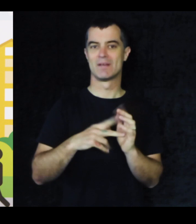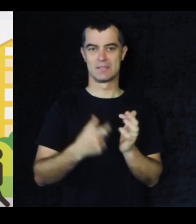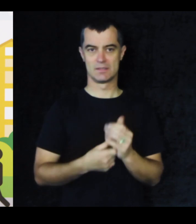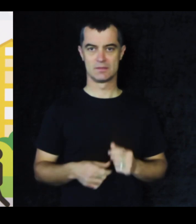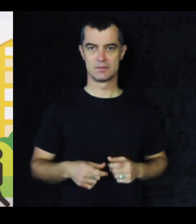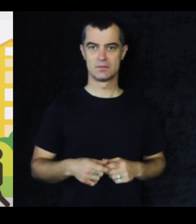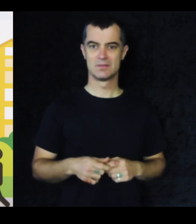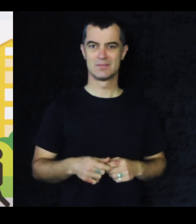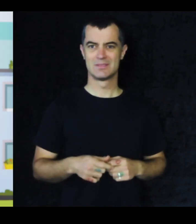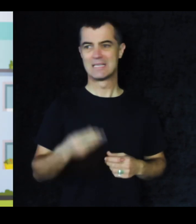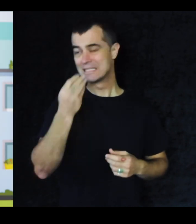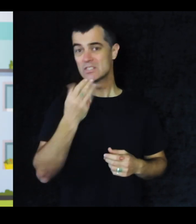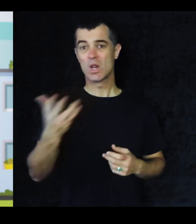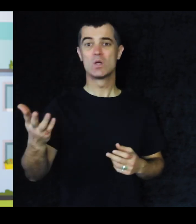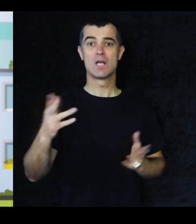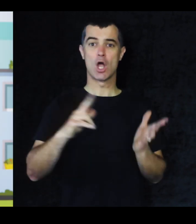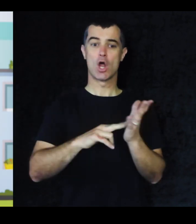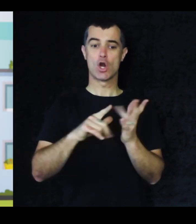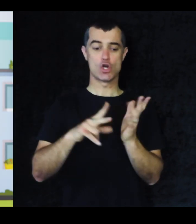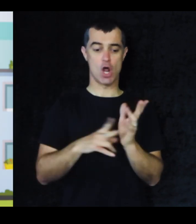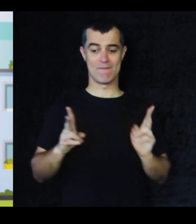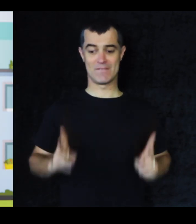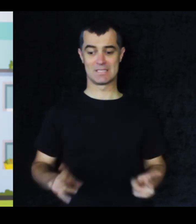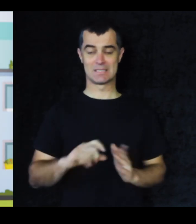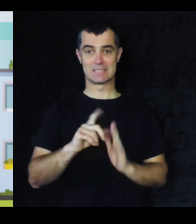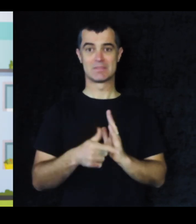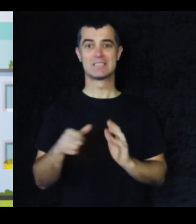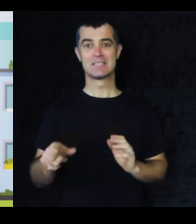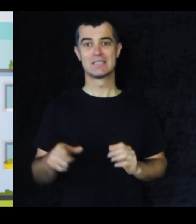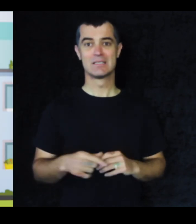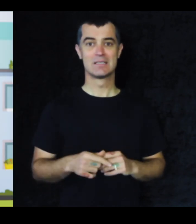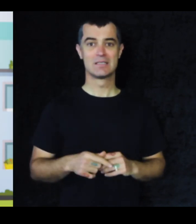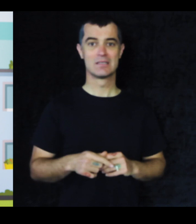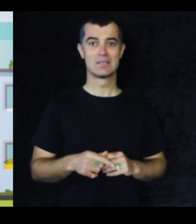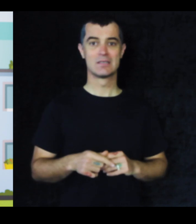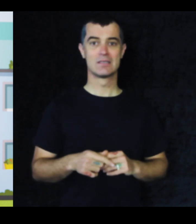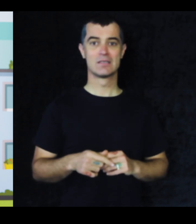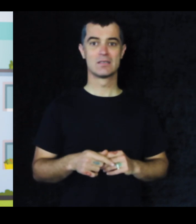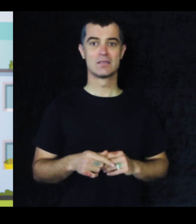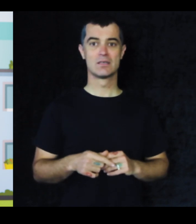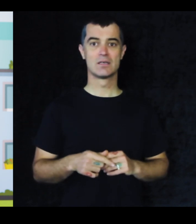disability or whatever. Disclosing a non-physical disability